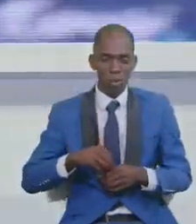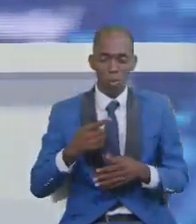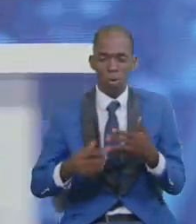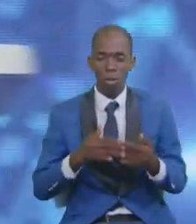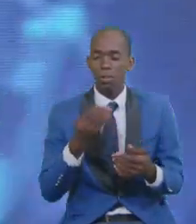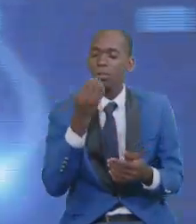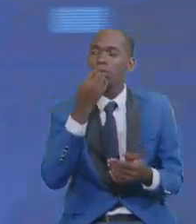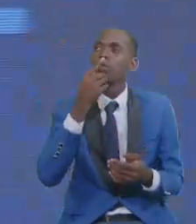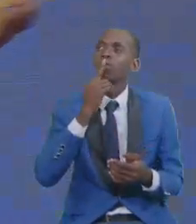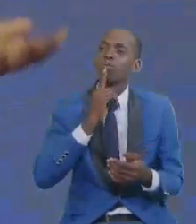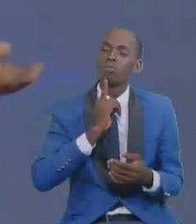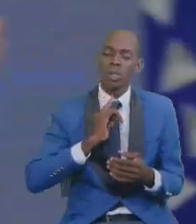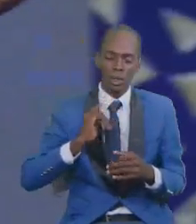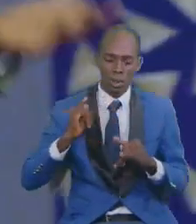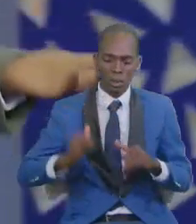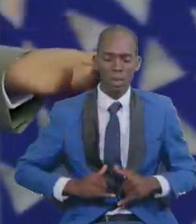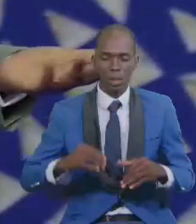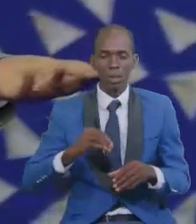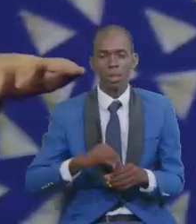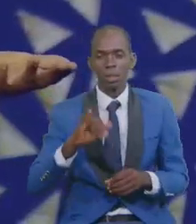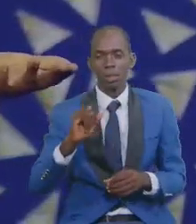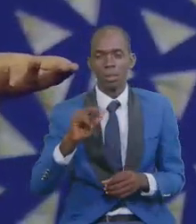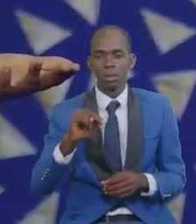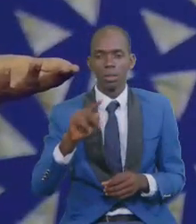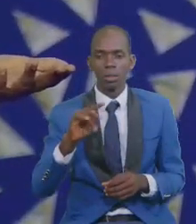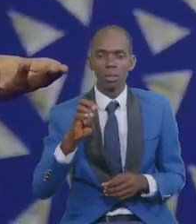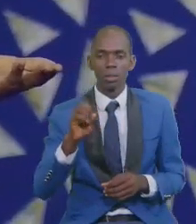And the child cannot see the intestine in the mirror.